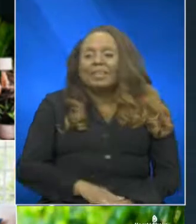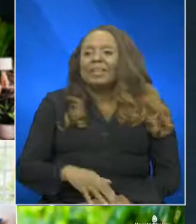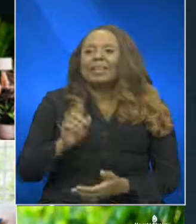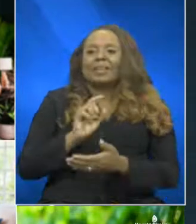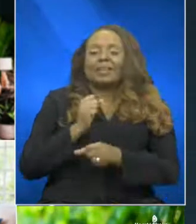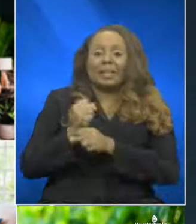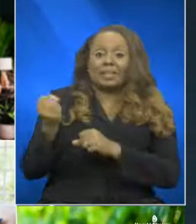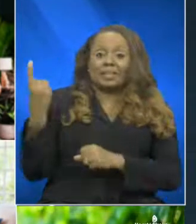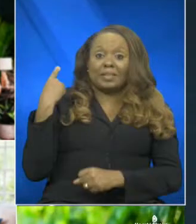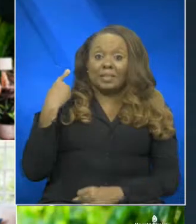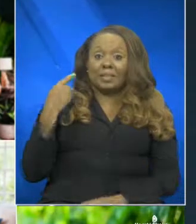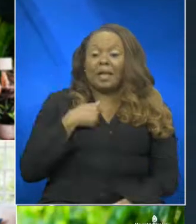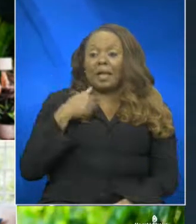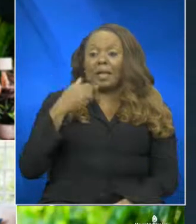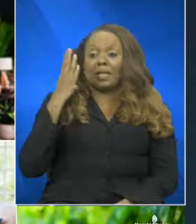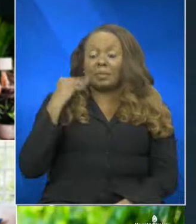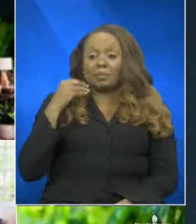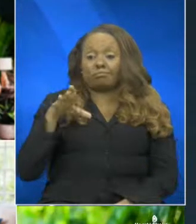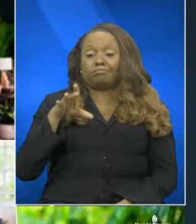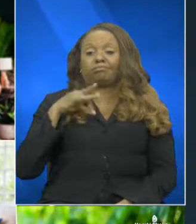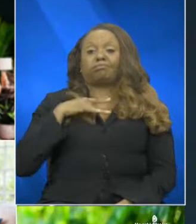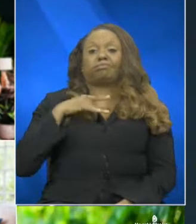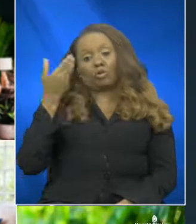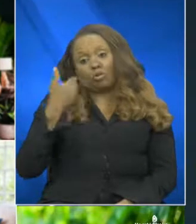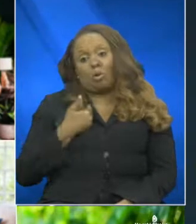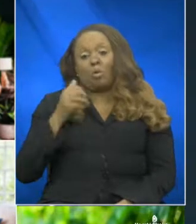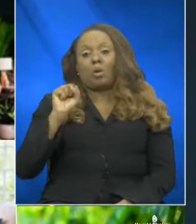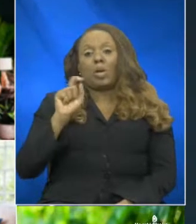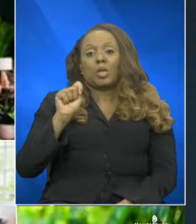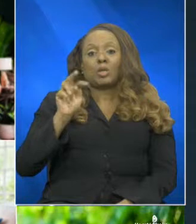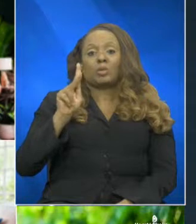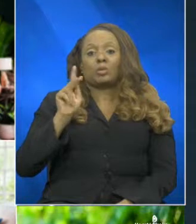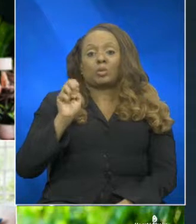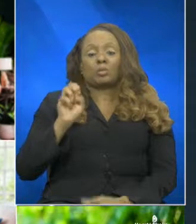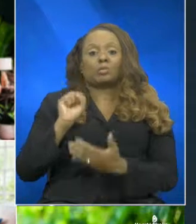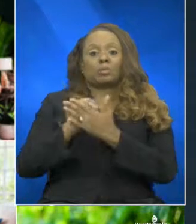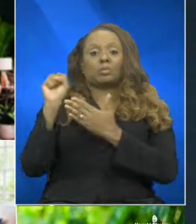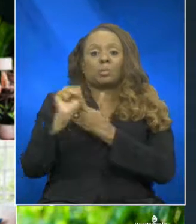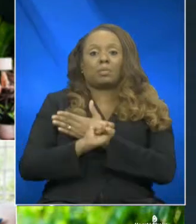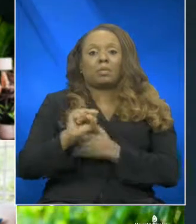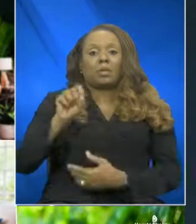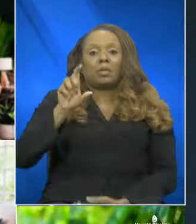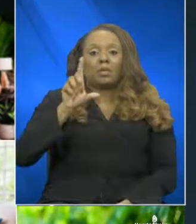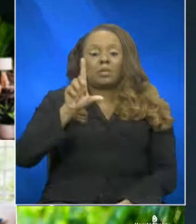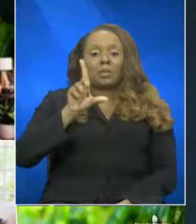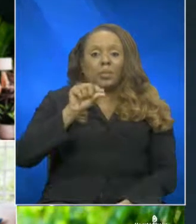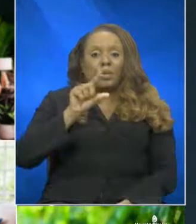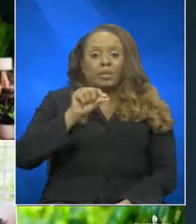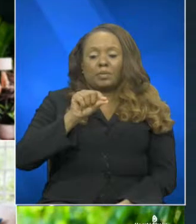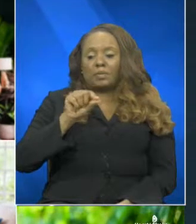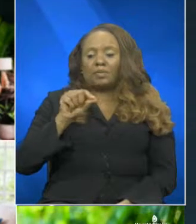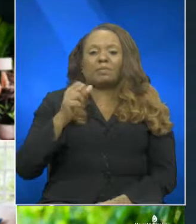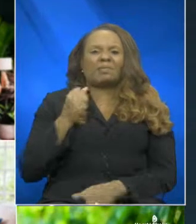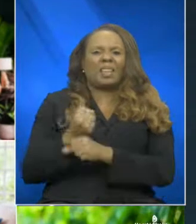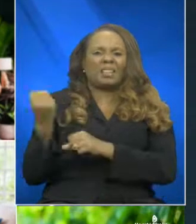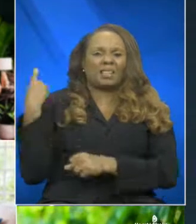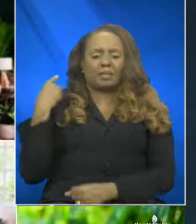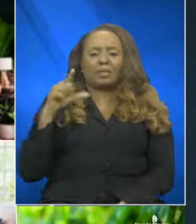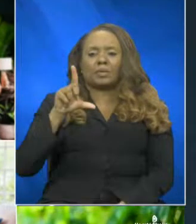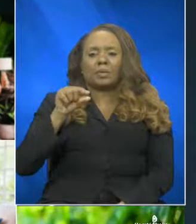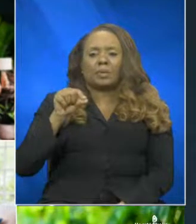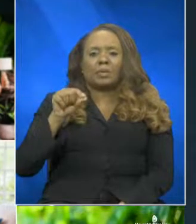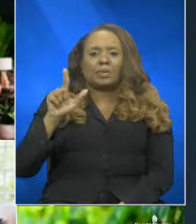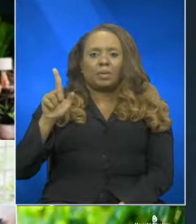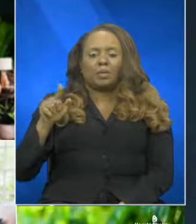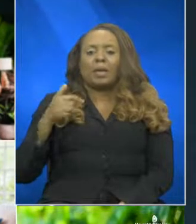America, to be exact, on September the 20th, 2021. And I support